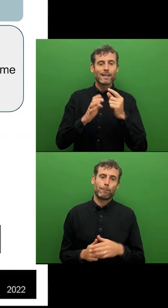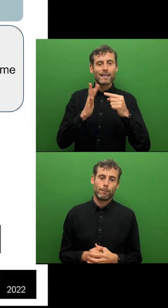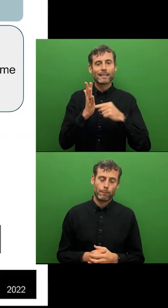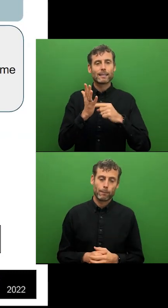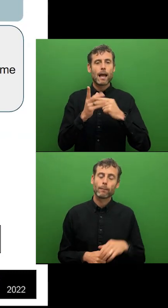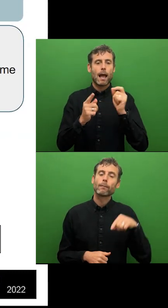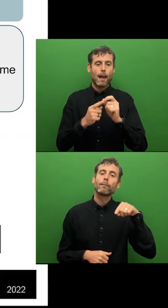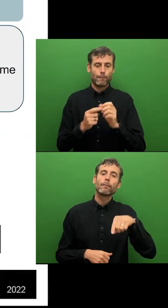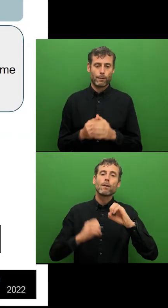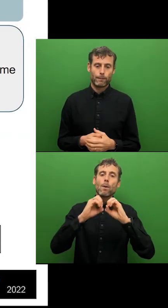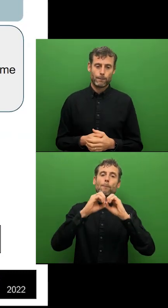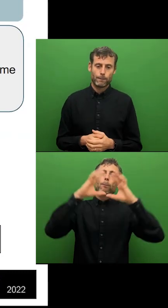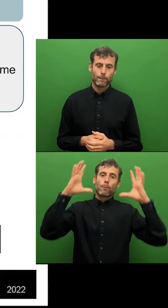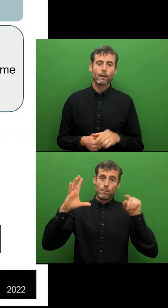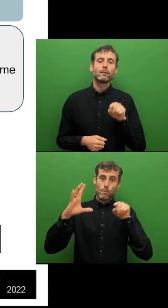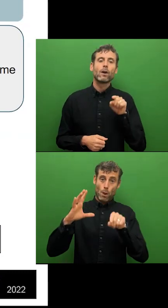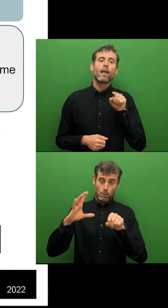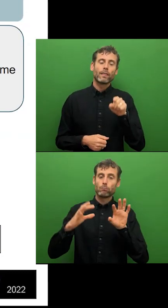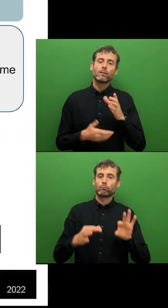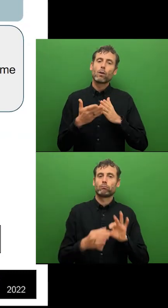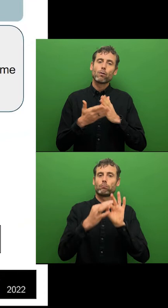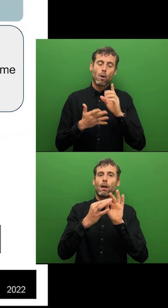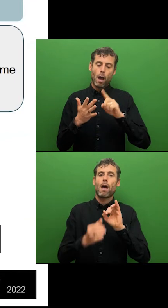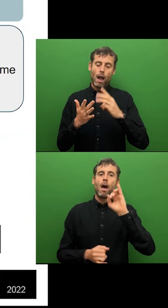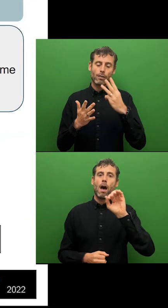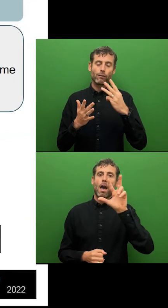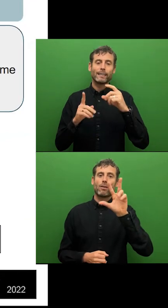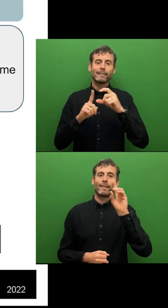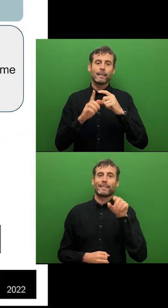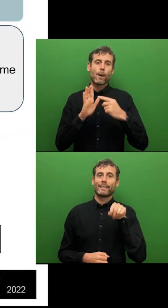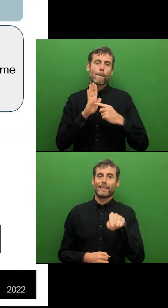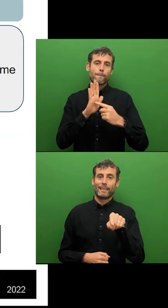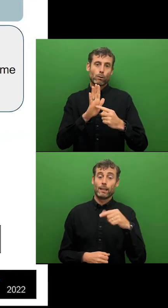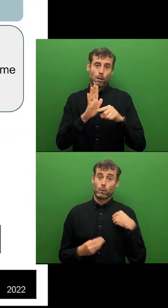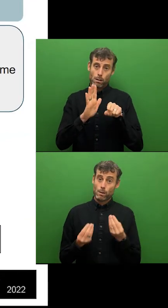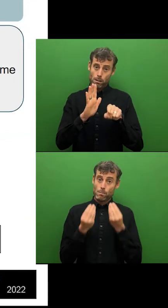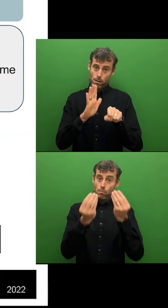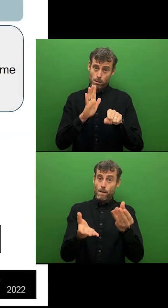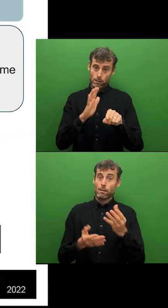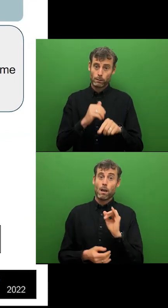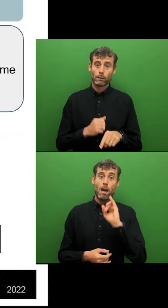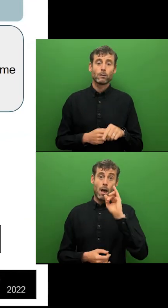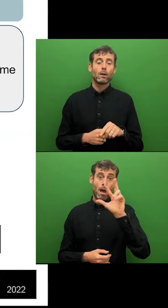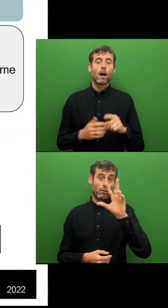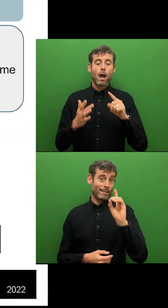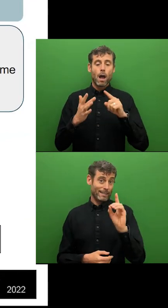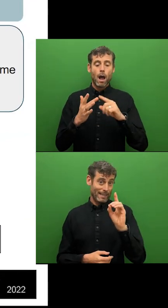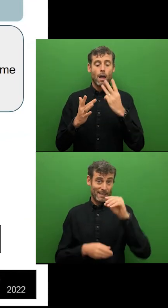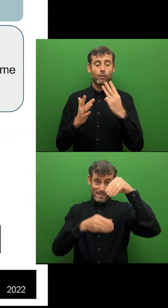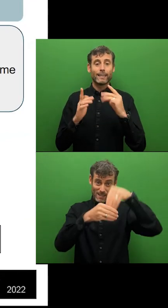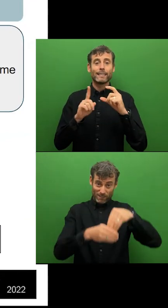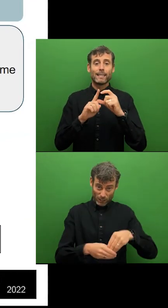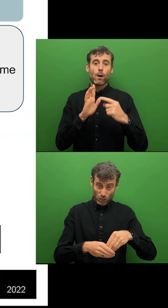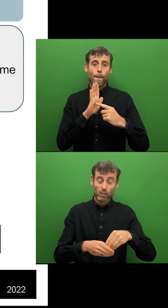Moreover, this baseline model runs directly from i3D model outputs. We provide the i3D